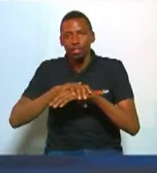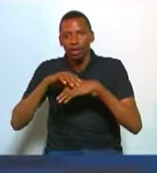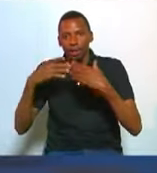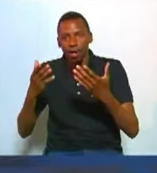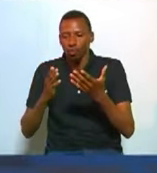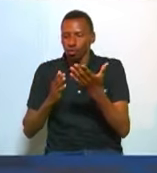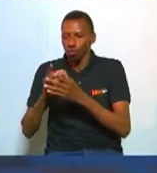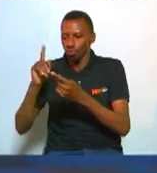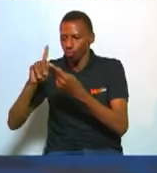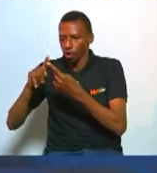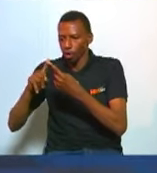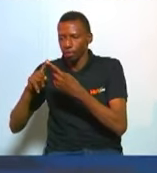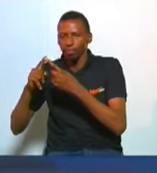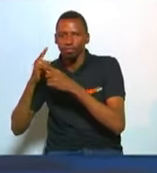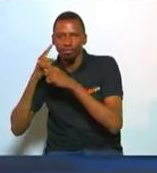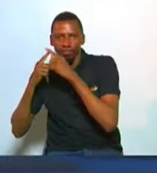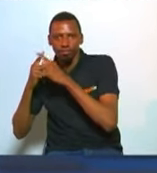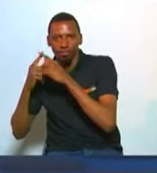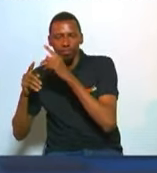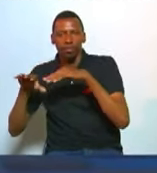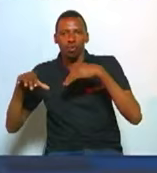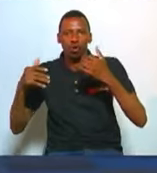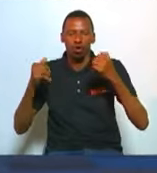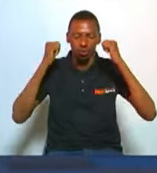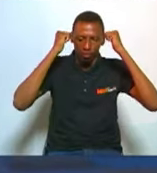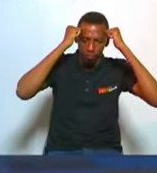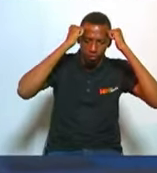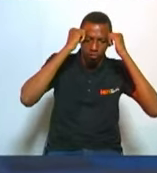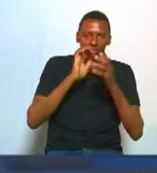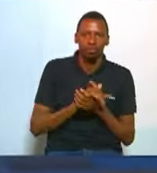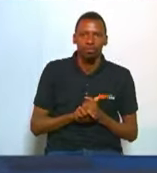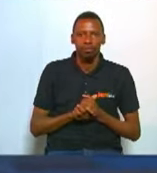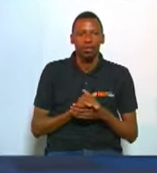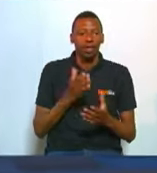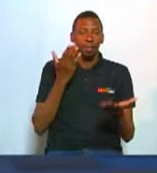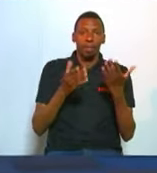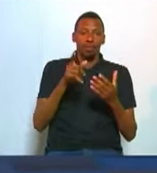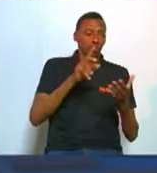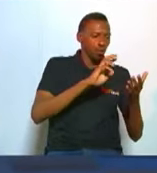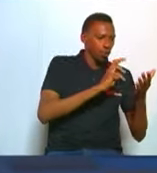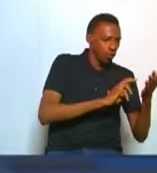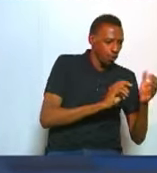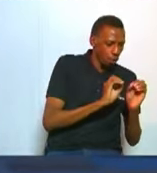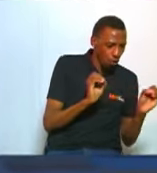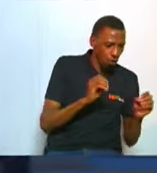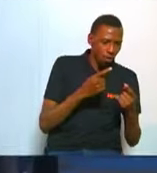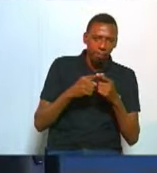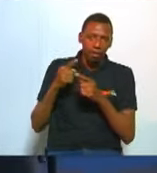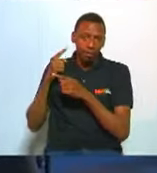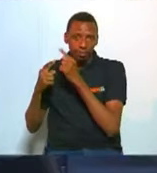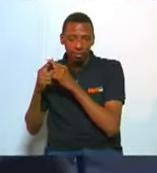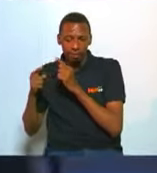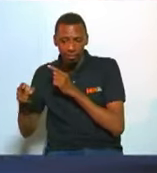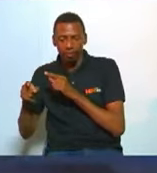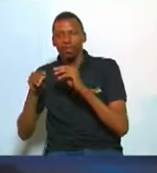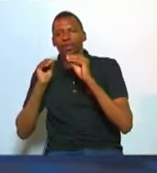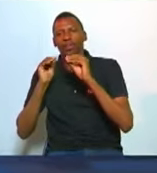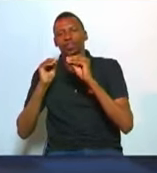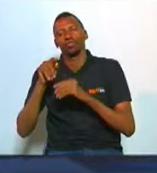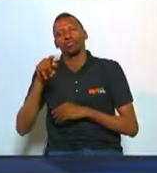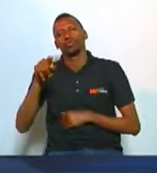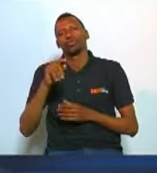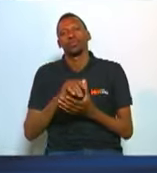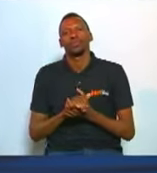study. So you may not read books, but experience will teach you.